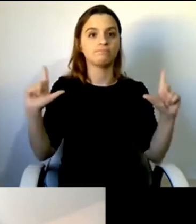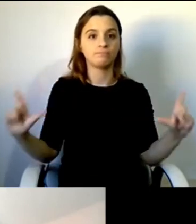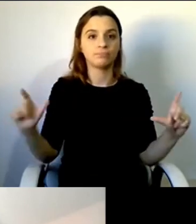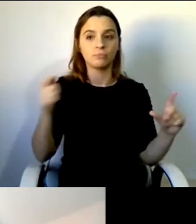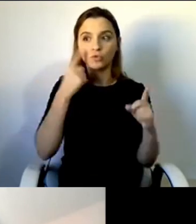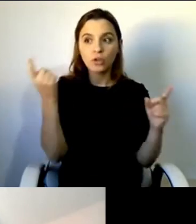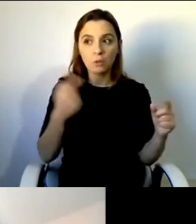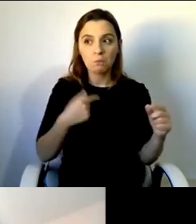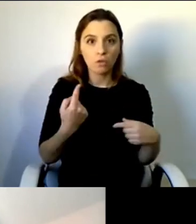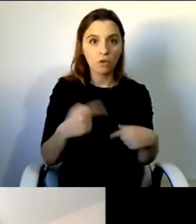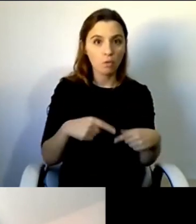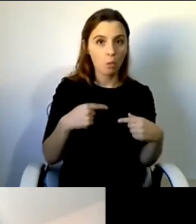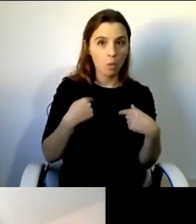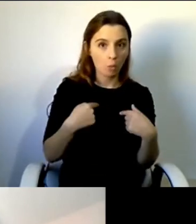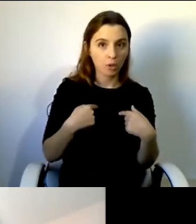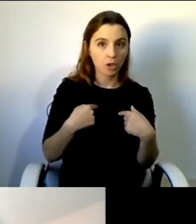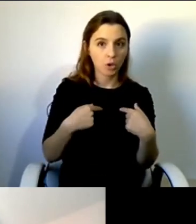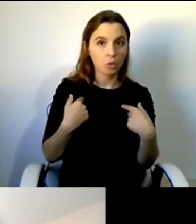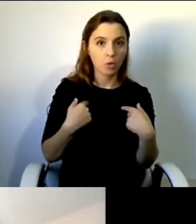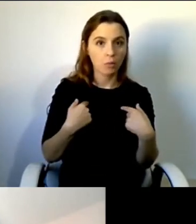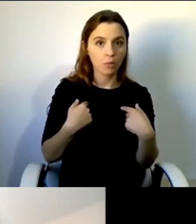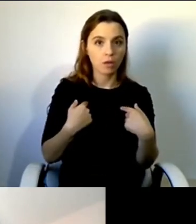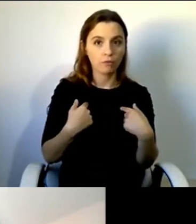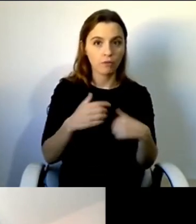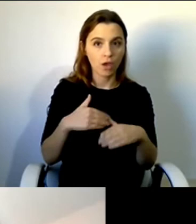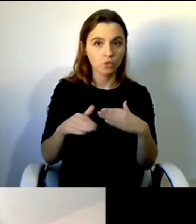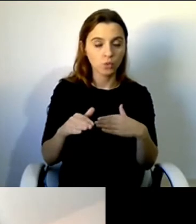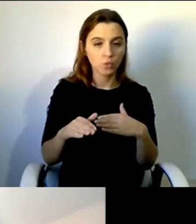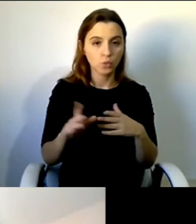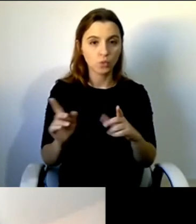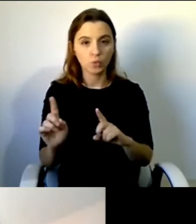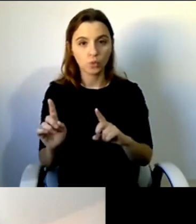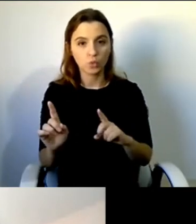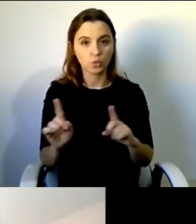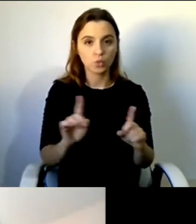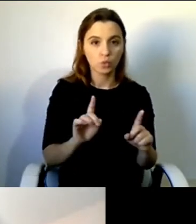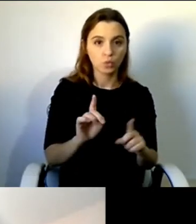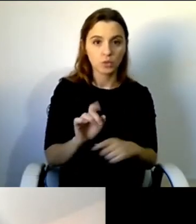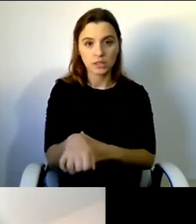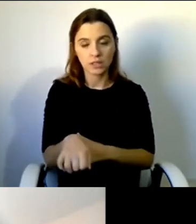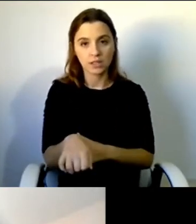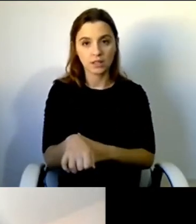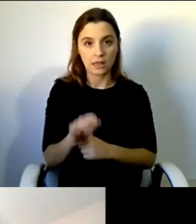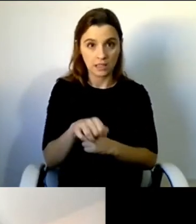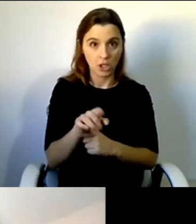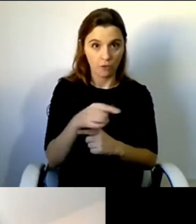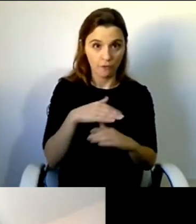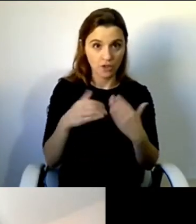yeah, share the screen. Is that what I'm supposed to do now?